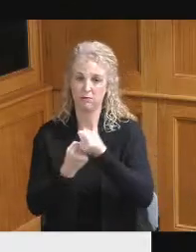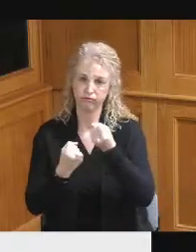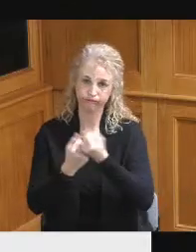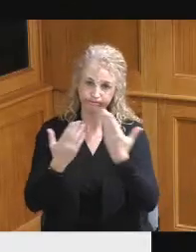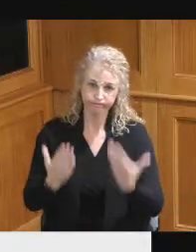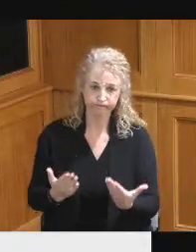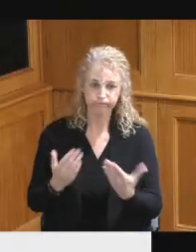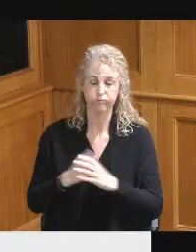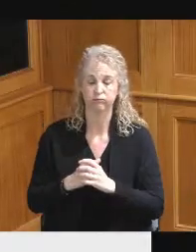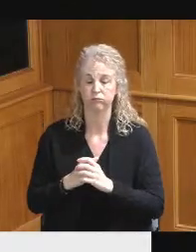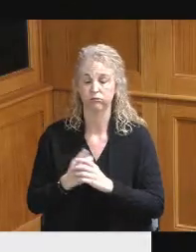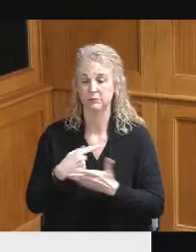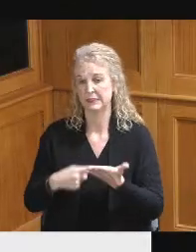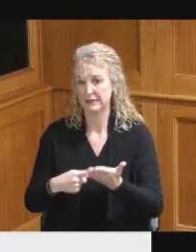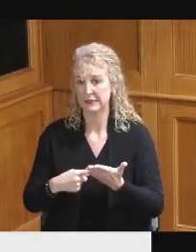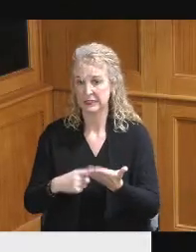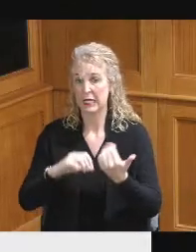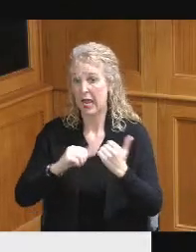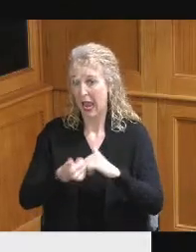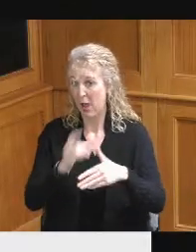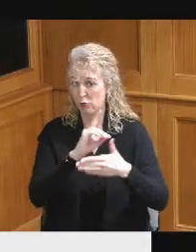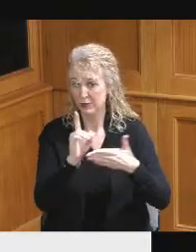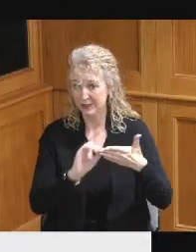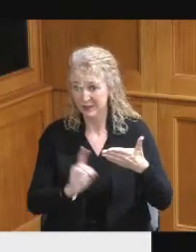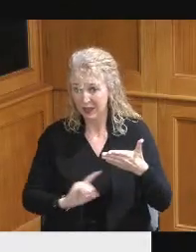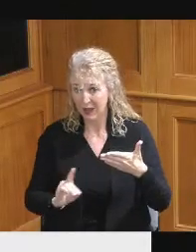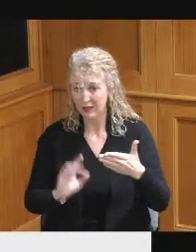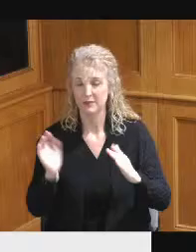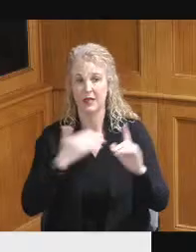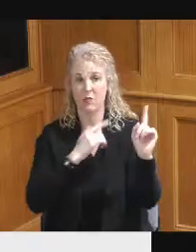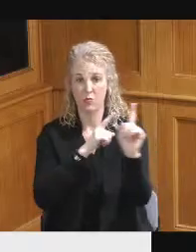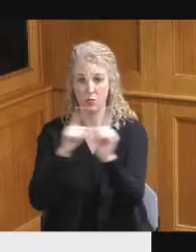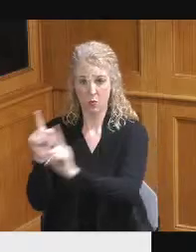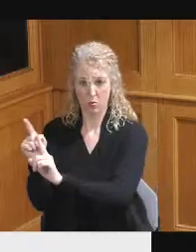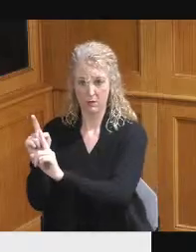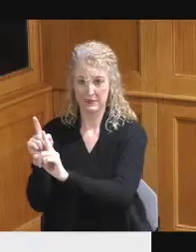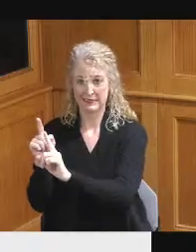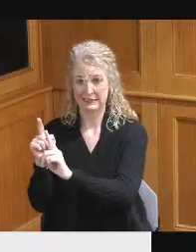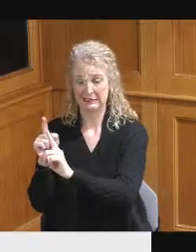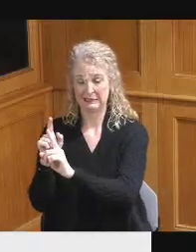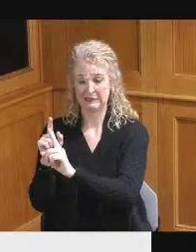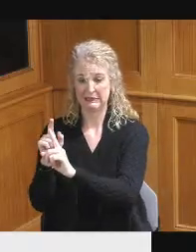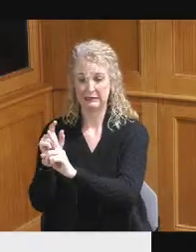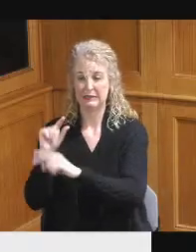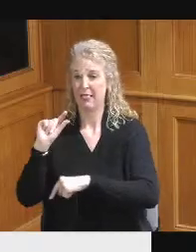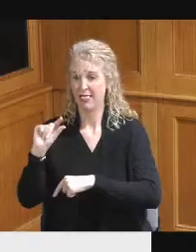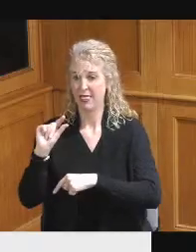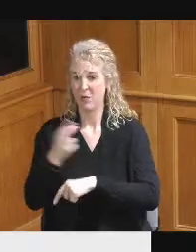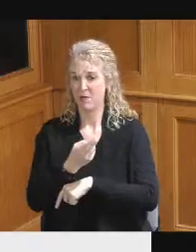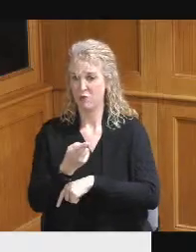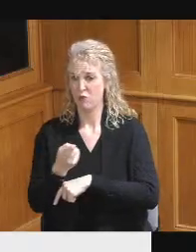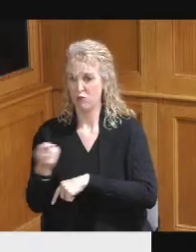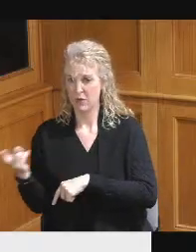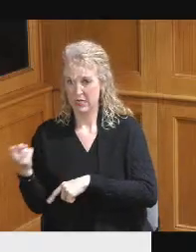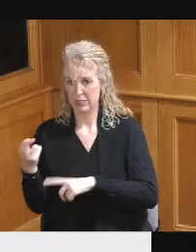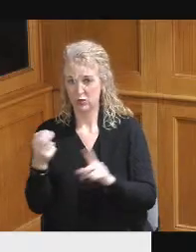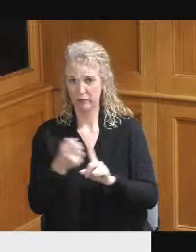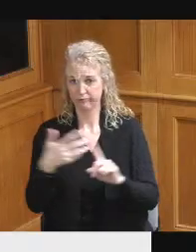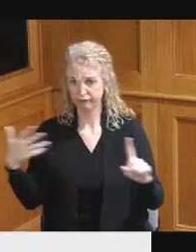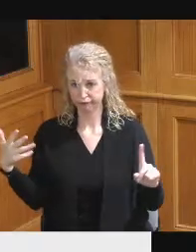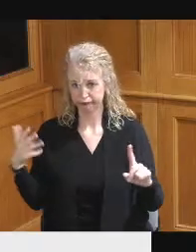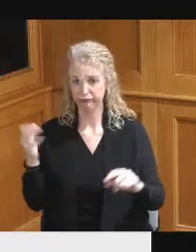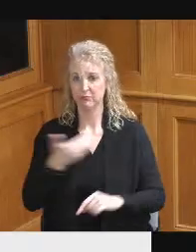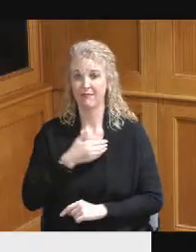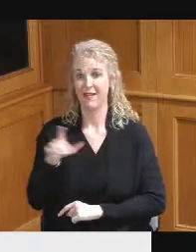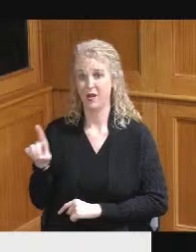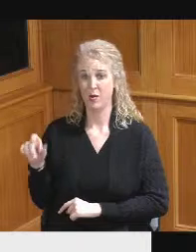with, talk about how we designed it and the design objectives, share a little bit about the resources that we use in terms of data,